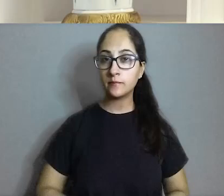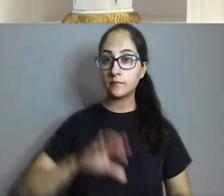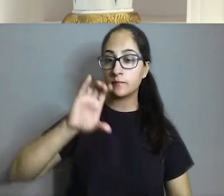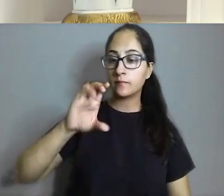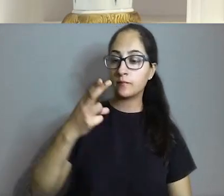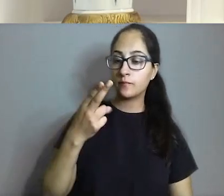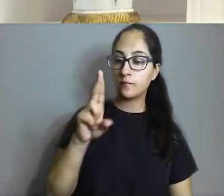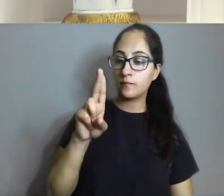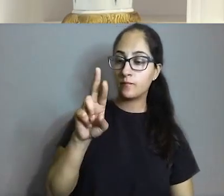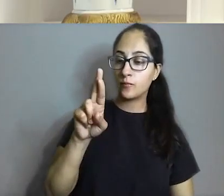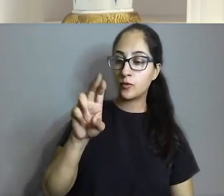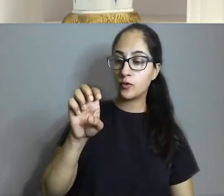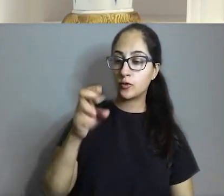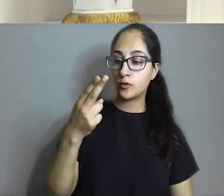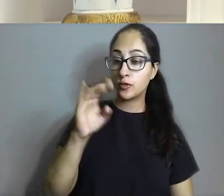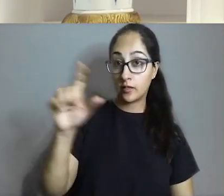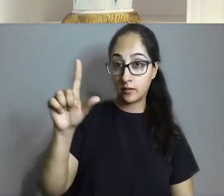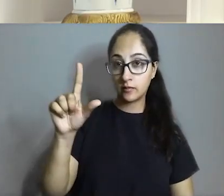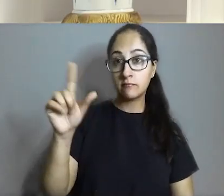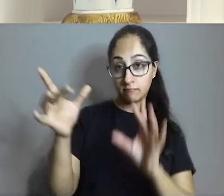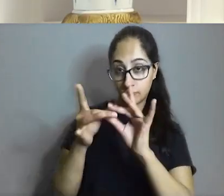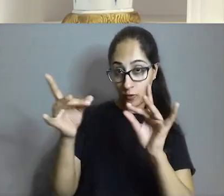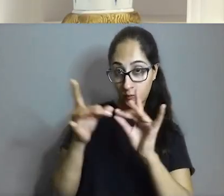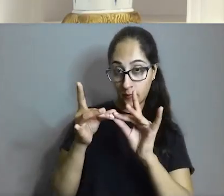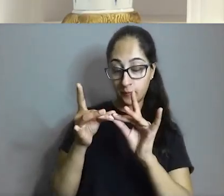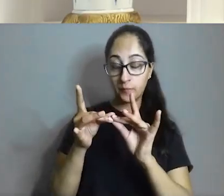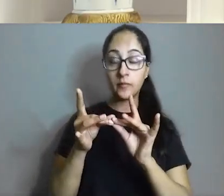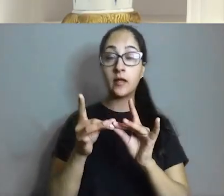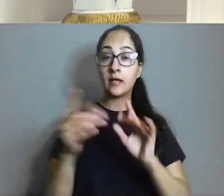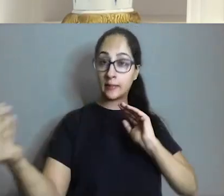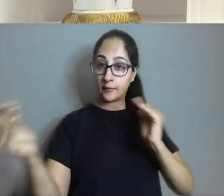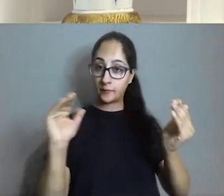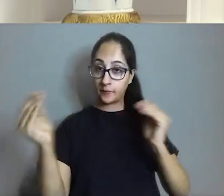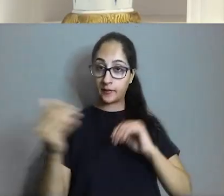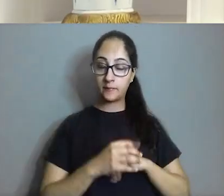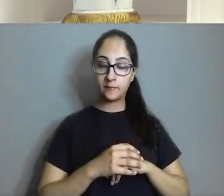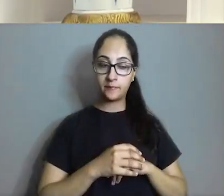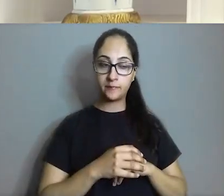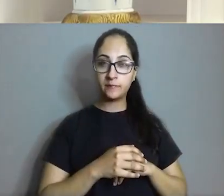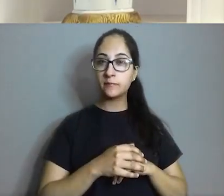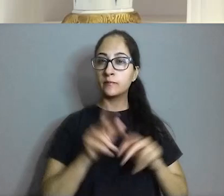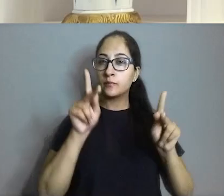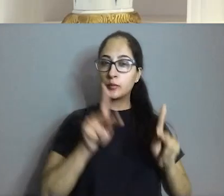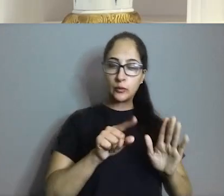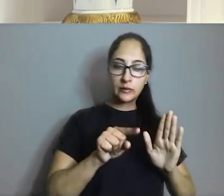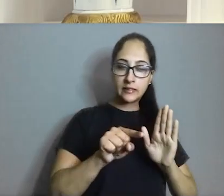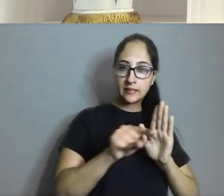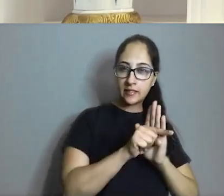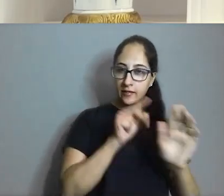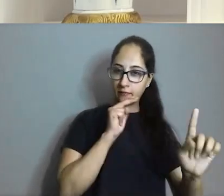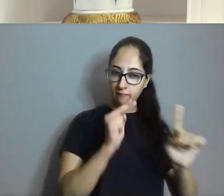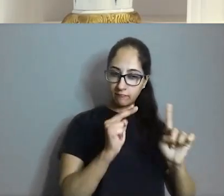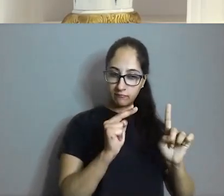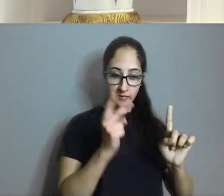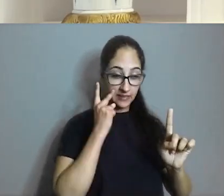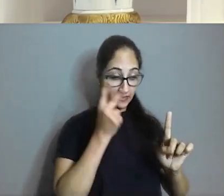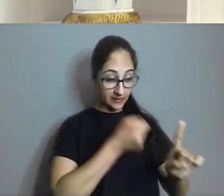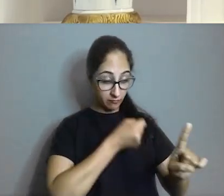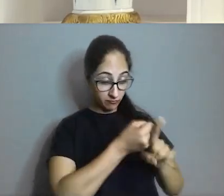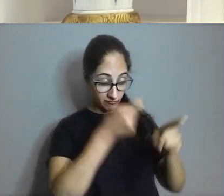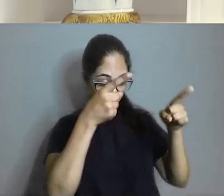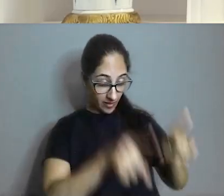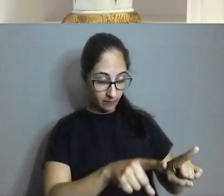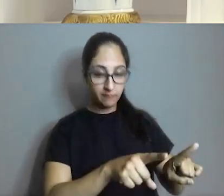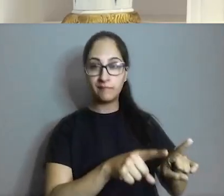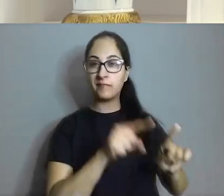Churchill famously said, "A pessimist sees the difficulty in every opportunity, an optimist sees